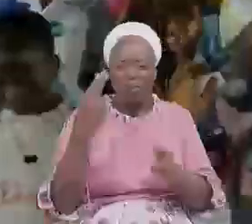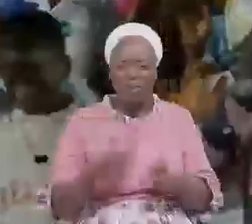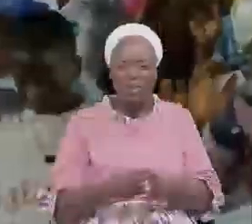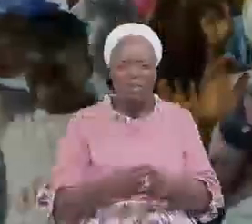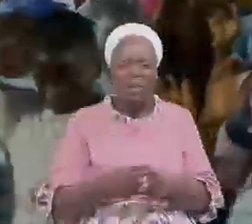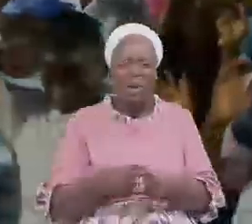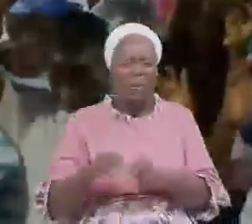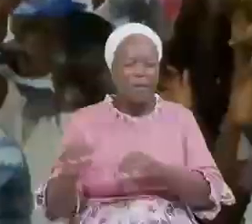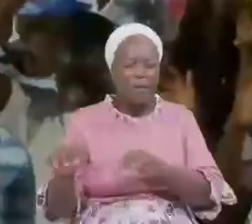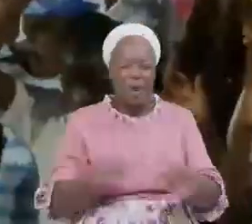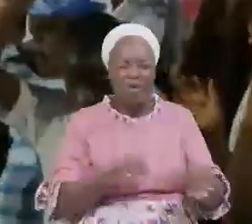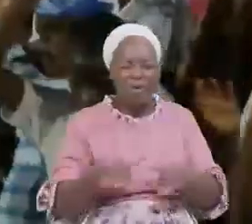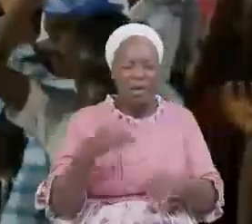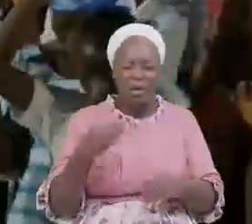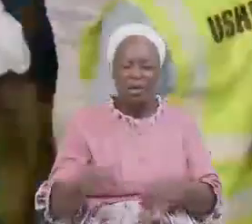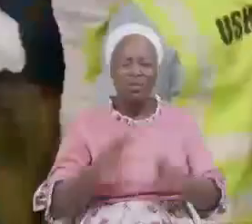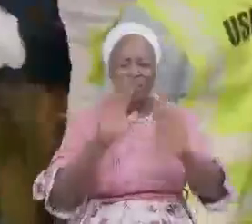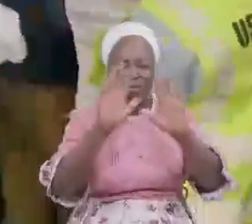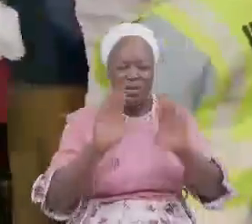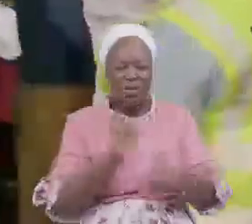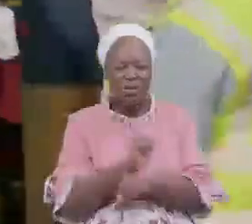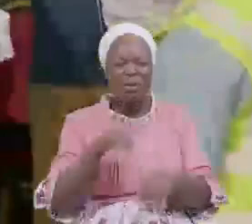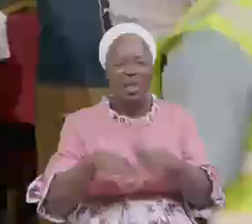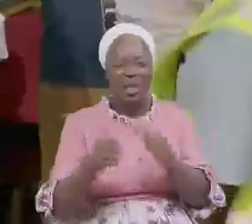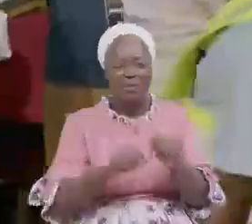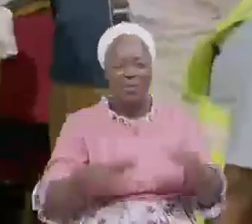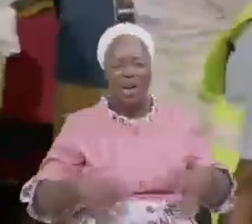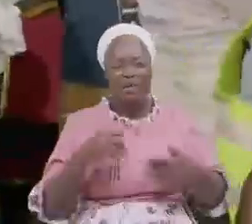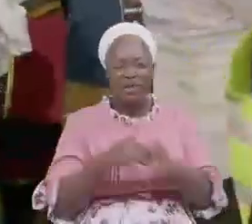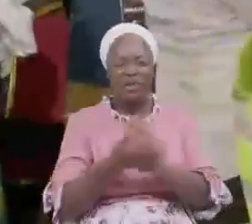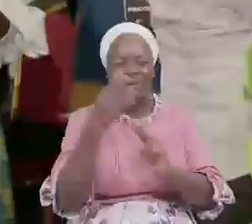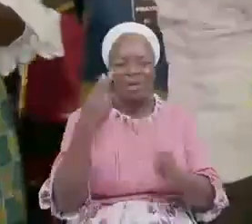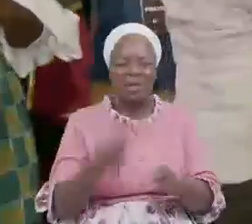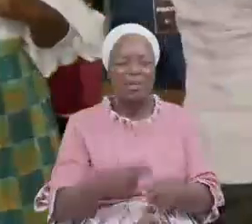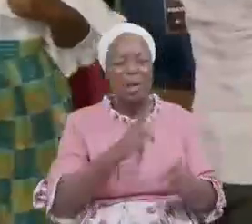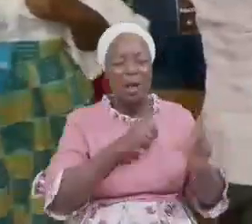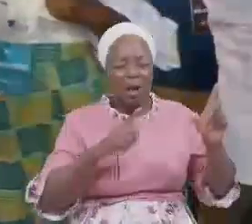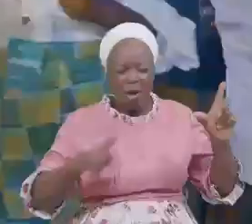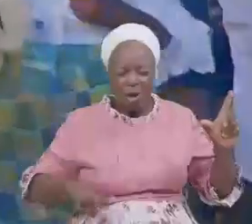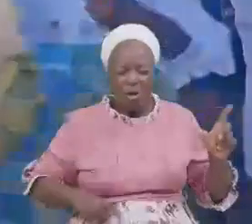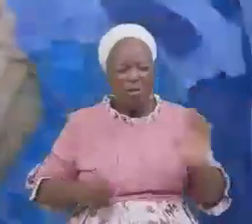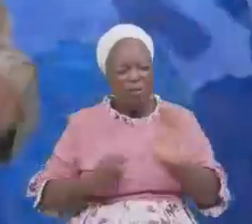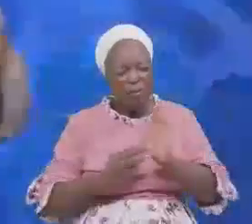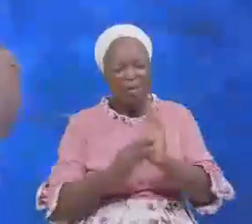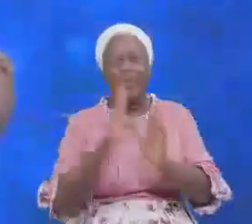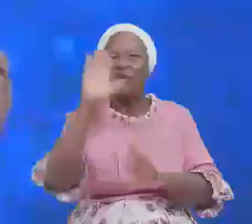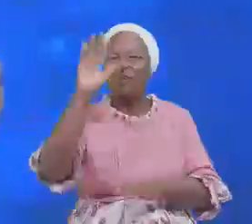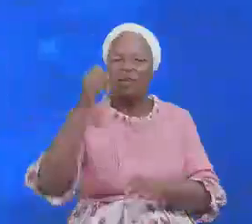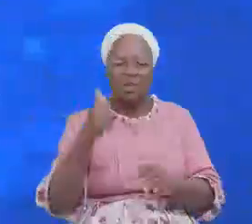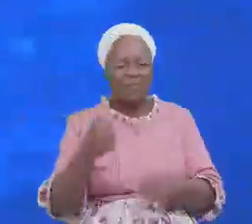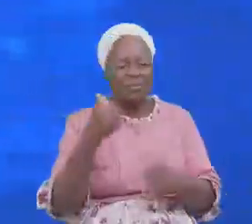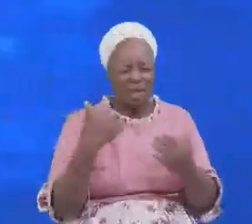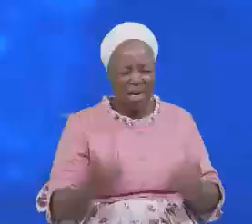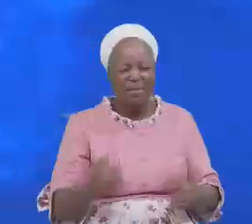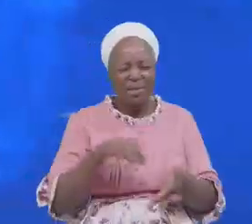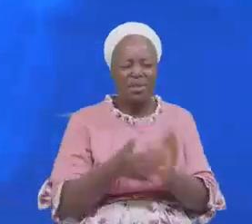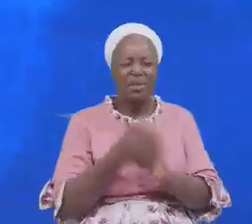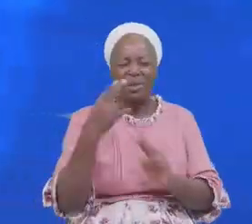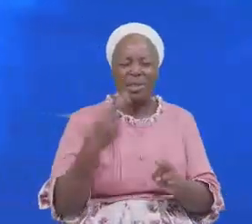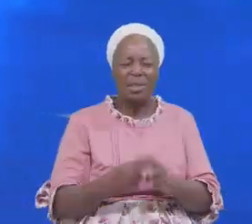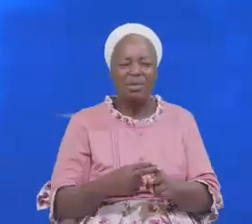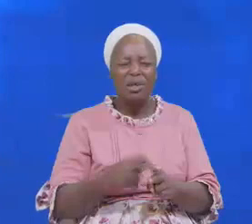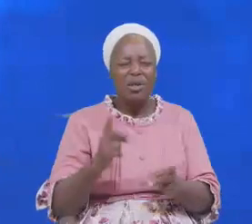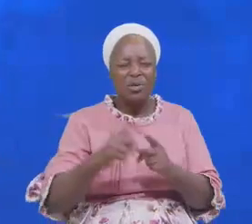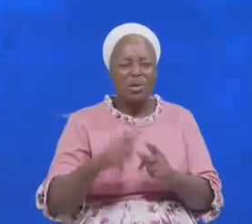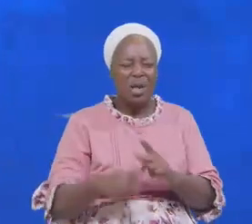Performance of miracle in any life. Lord, manifest yourself now. To the left,